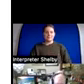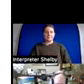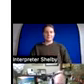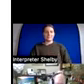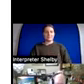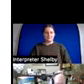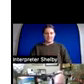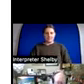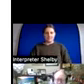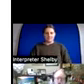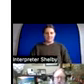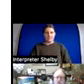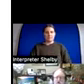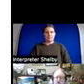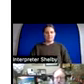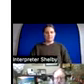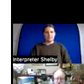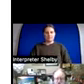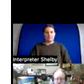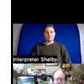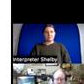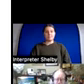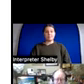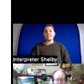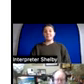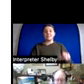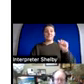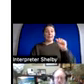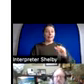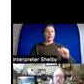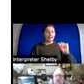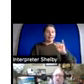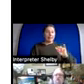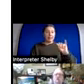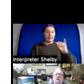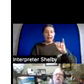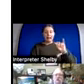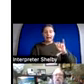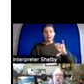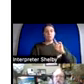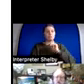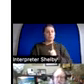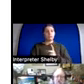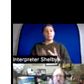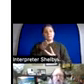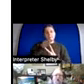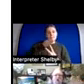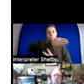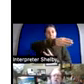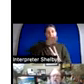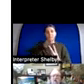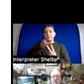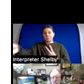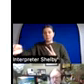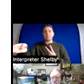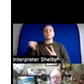uh in the world of artificial intelligence there are basically two major branches on the